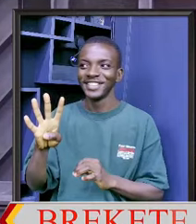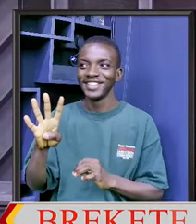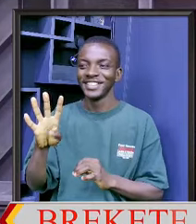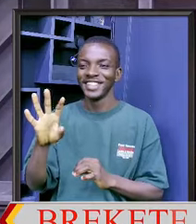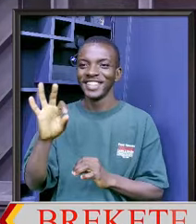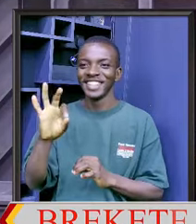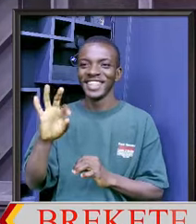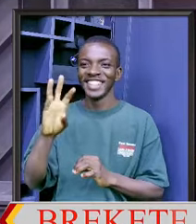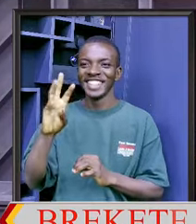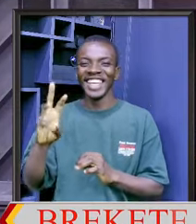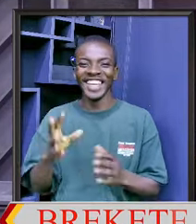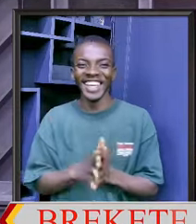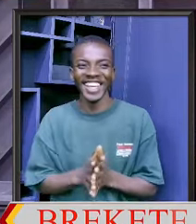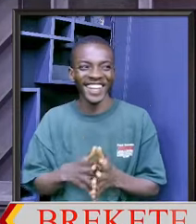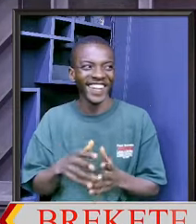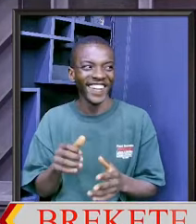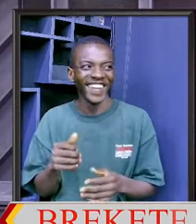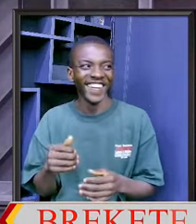96.